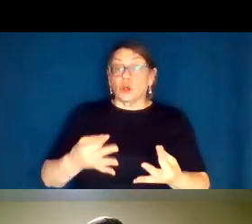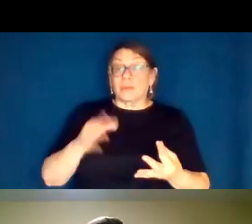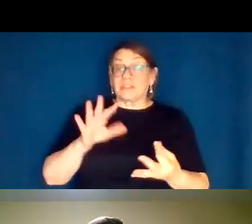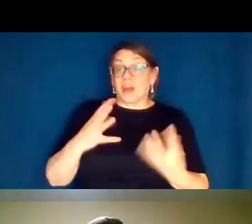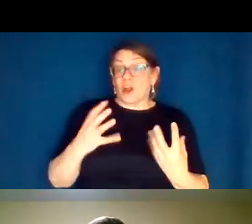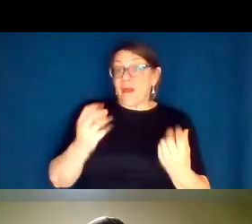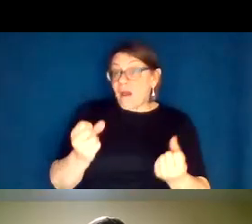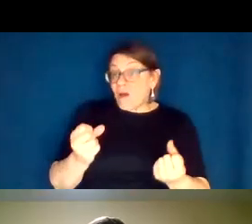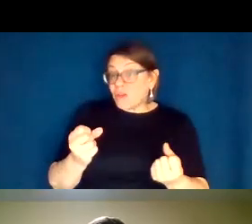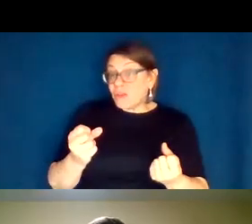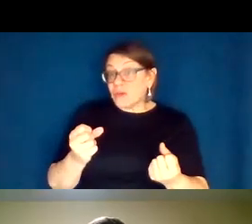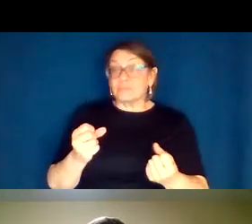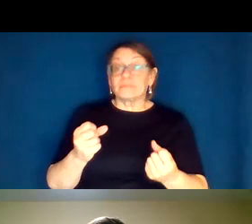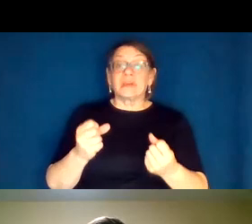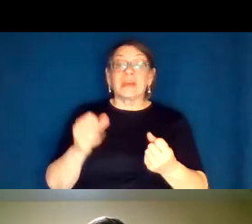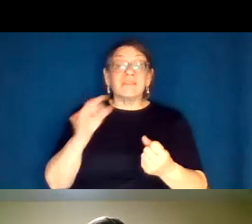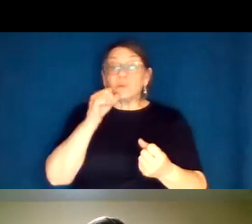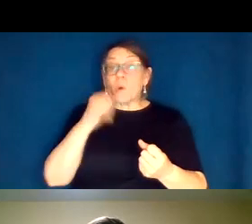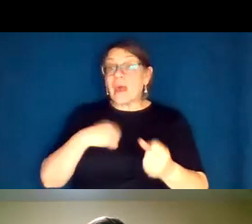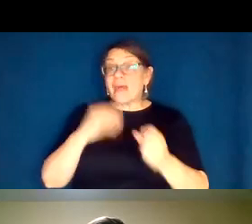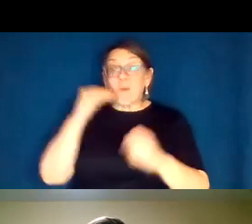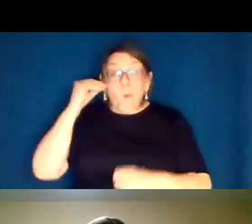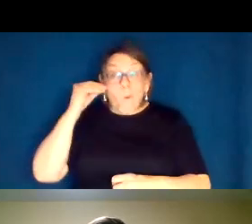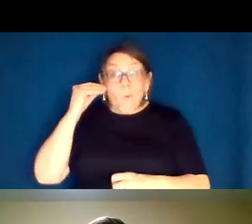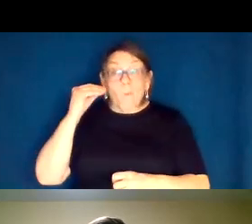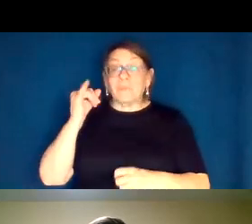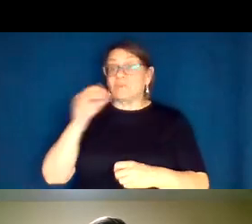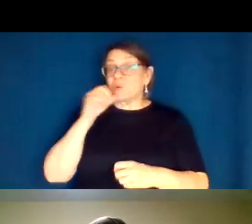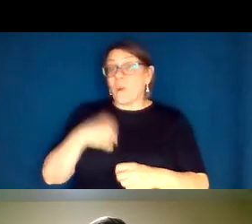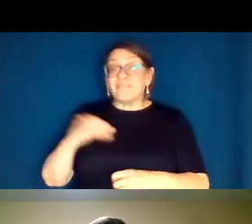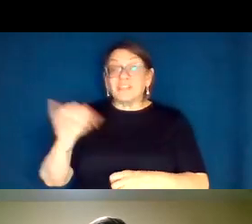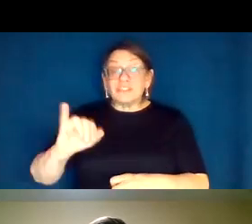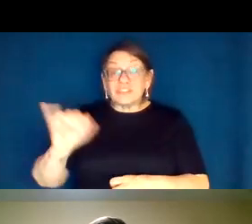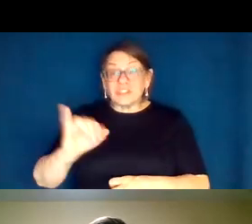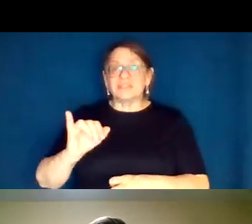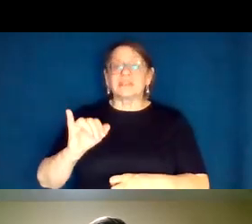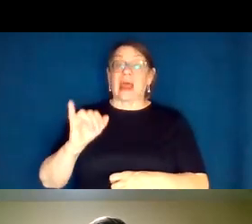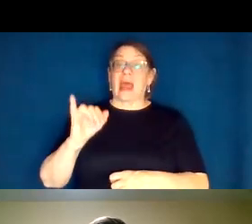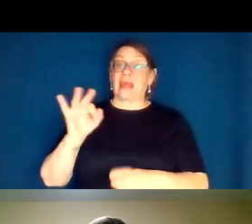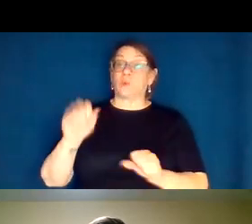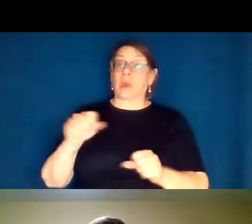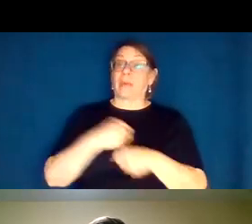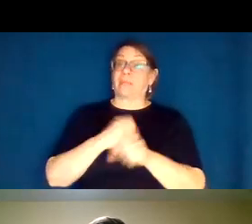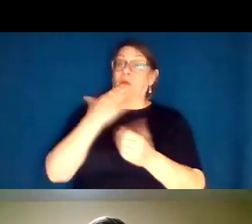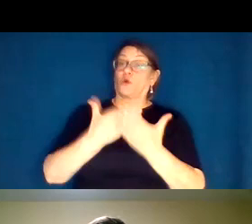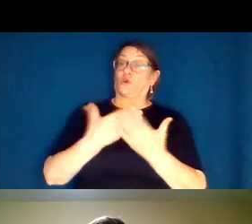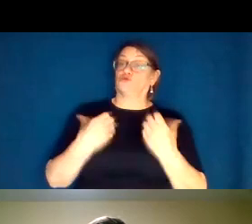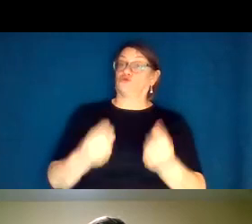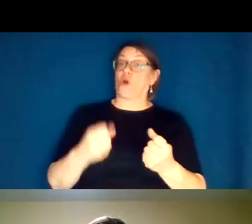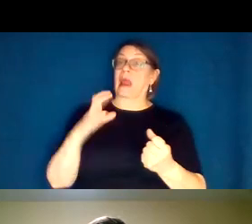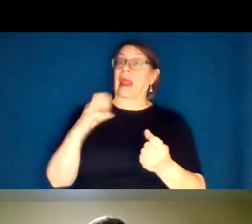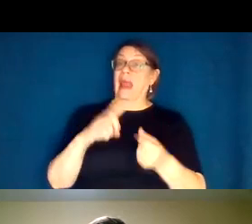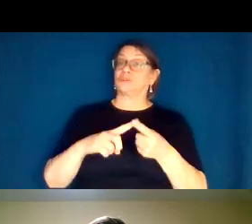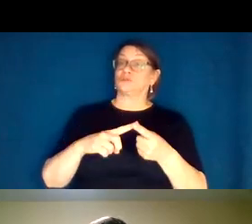housing insecurity, a health equity lens. And once there's a really strong use case for that, then we bring together our